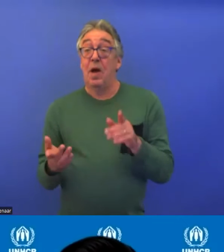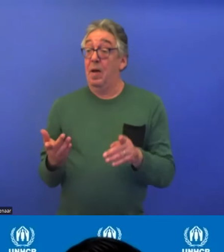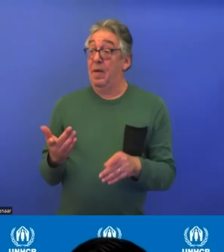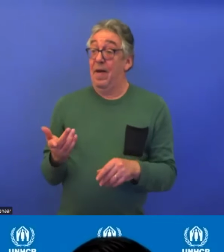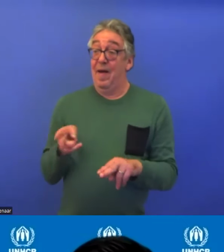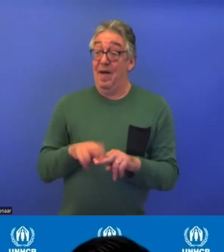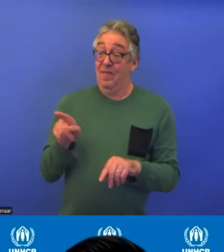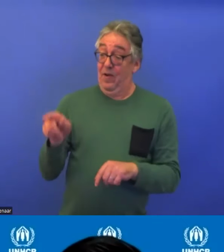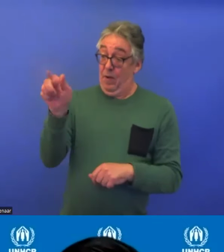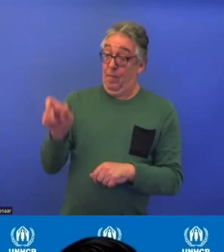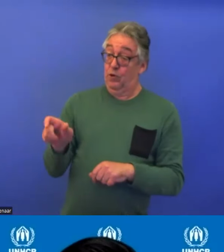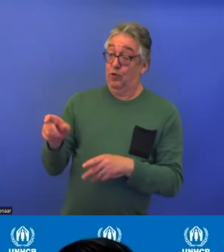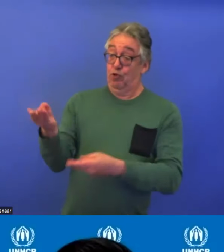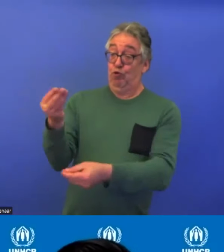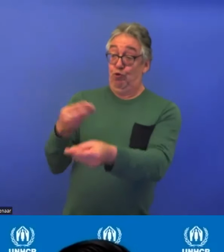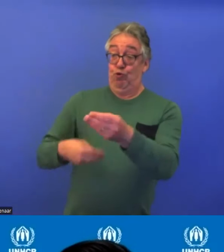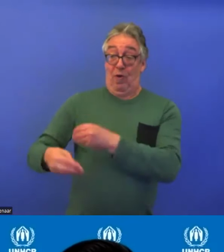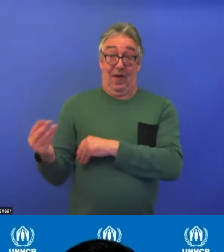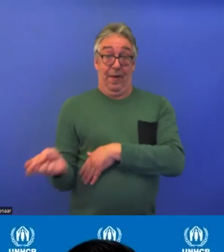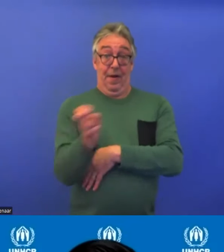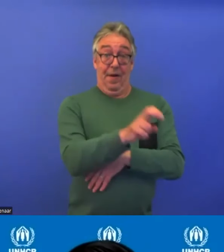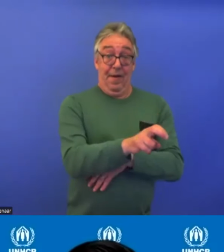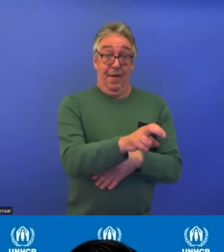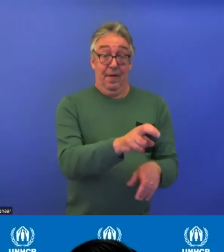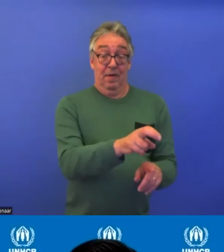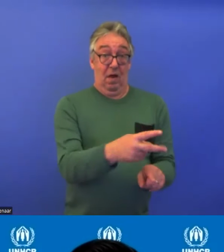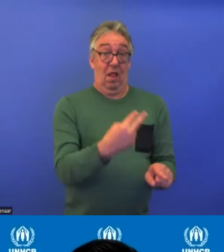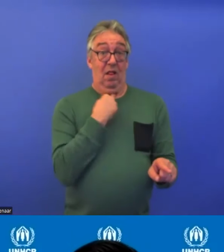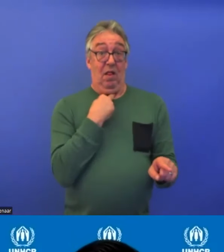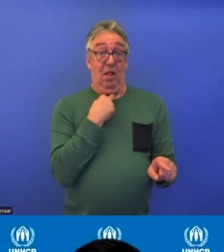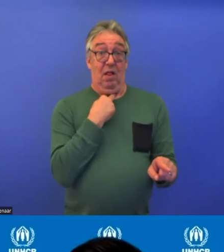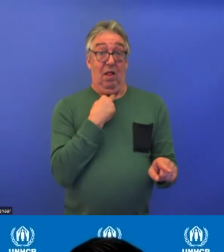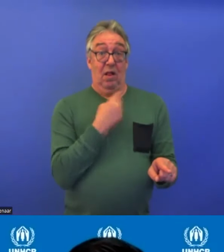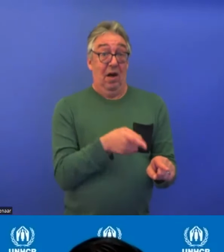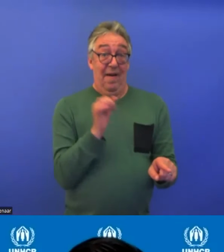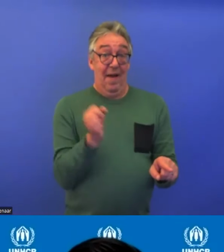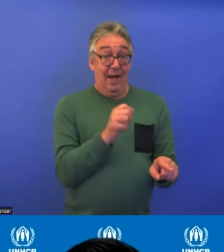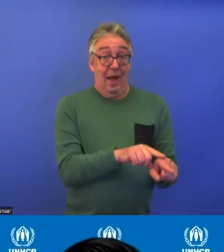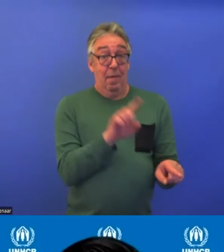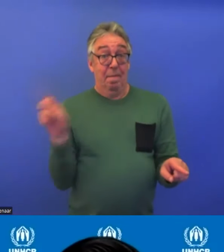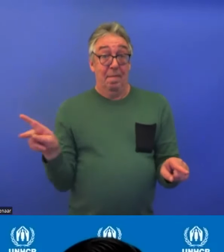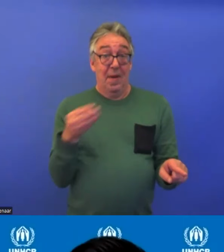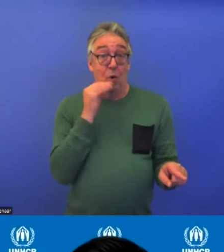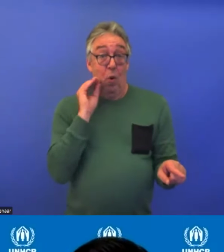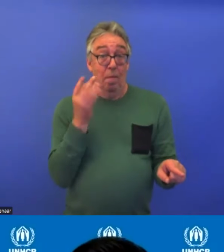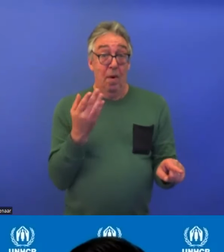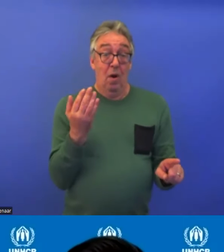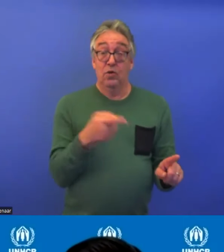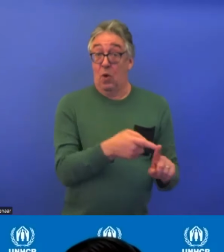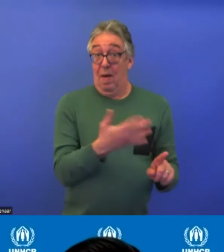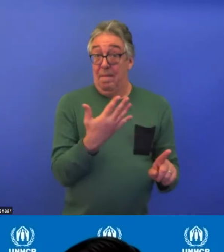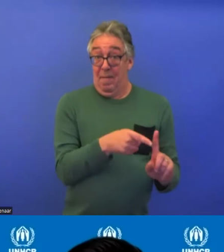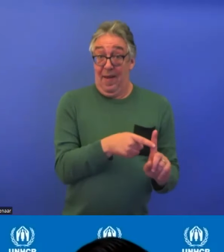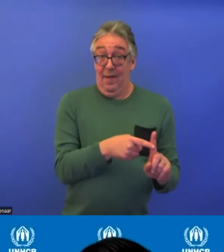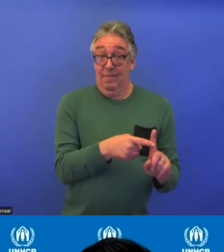home. So there are definitely victims of human trafficking who could be refugees, who could be in need of